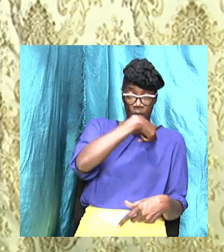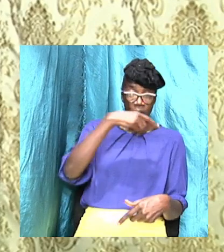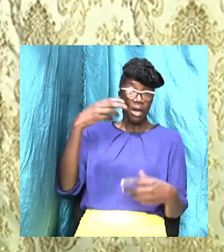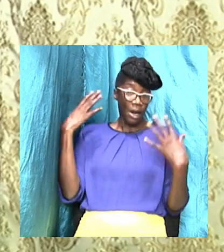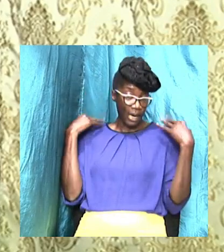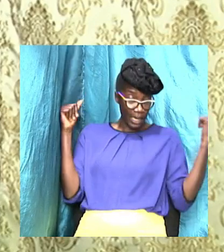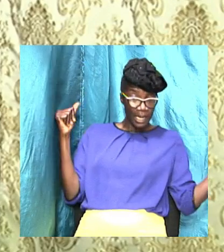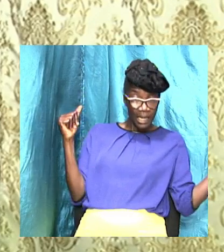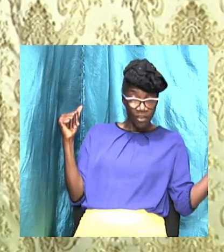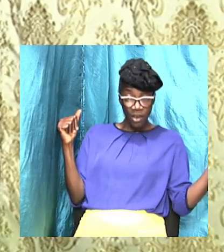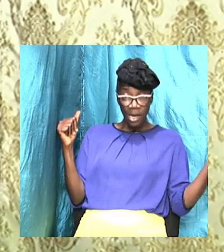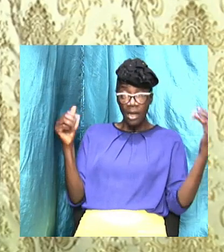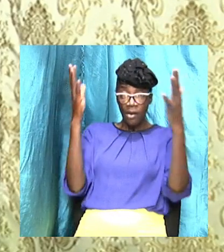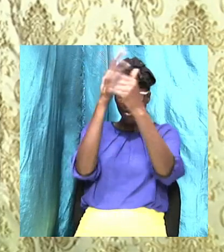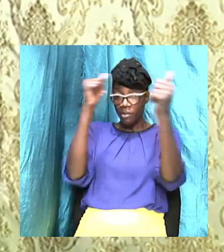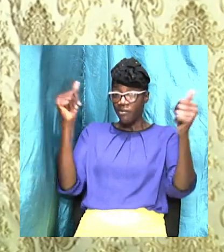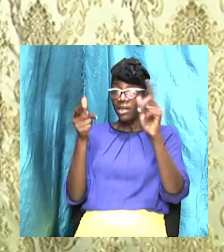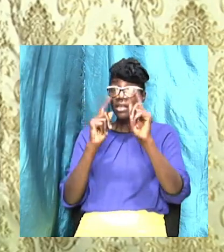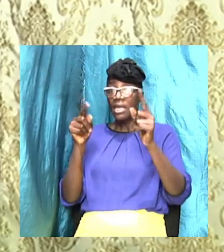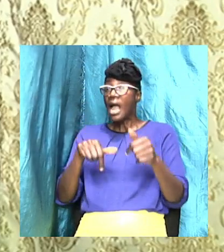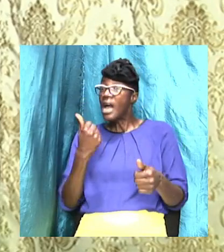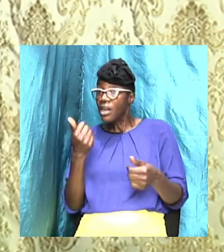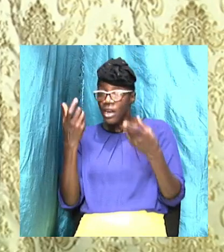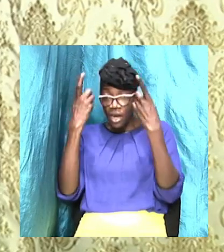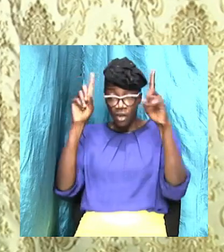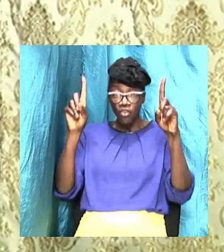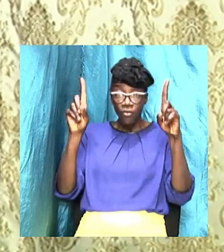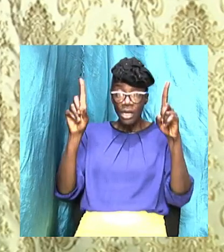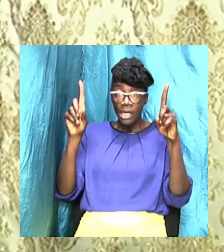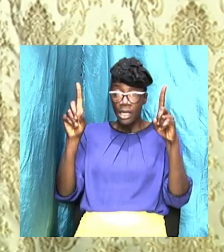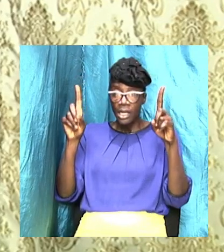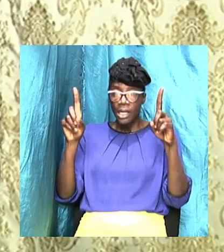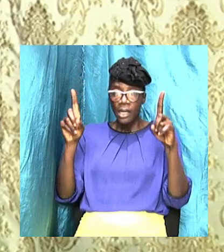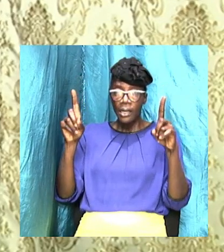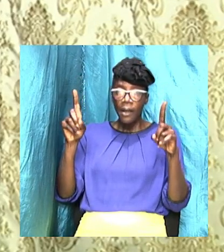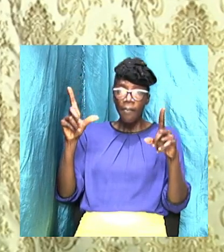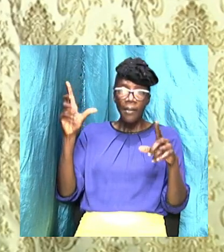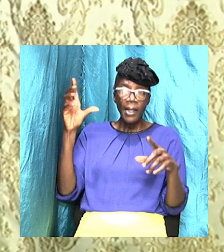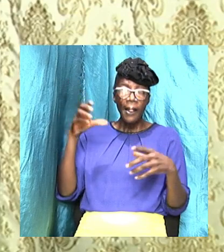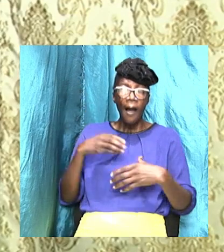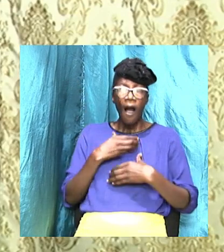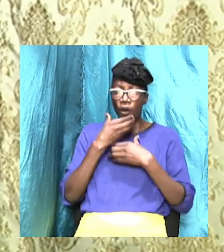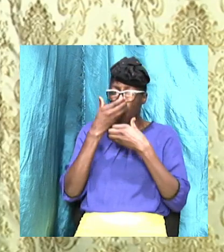other doctrine unto you, let him be a curse.